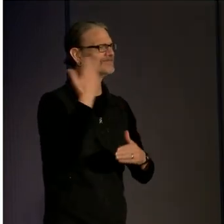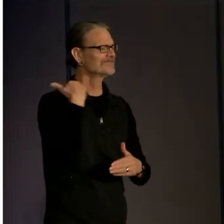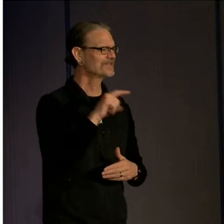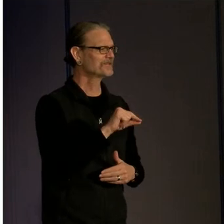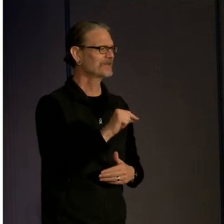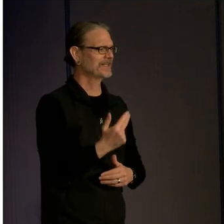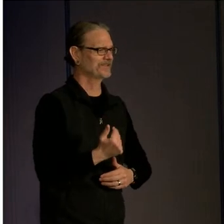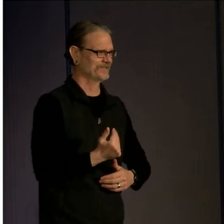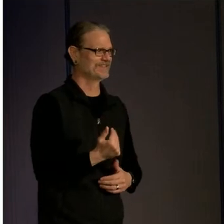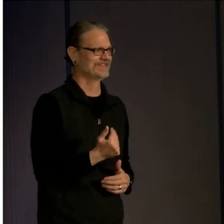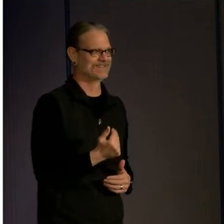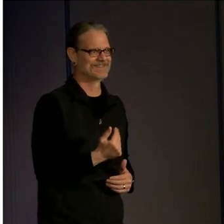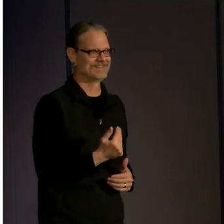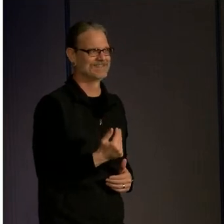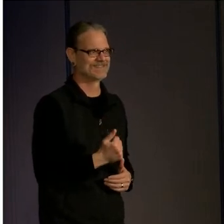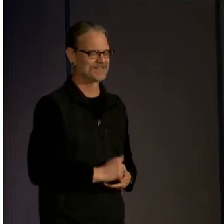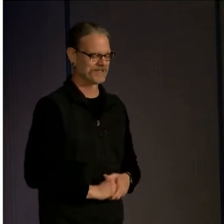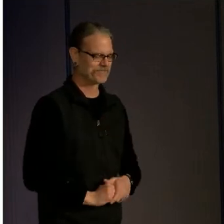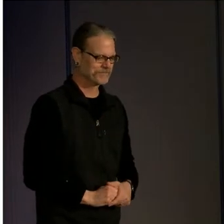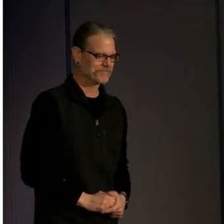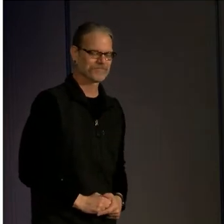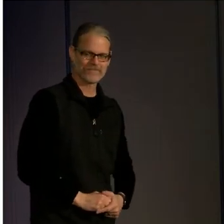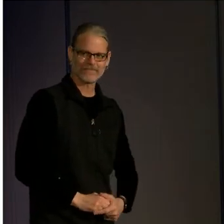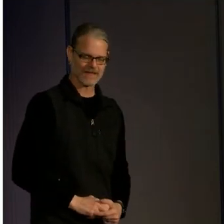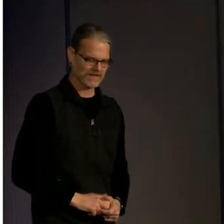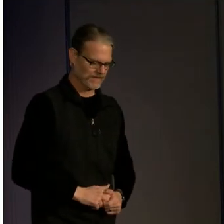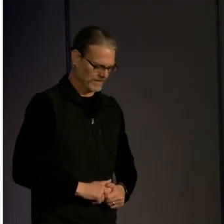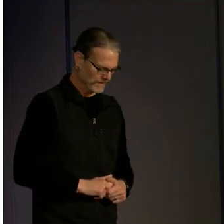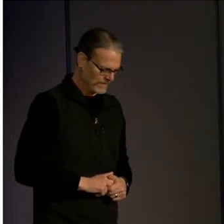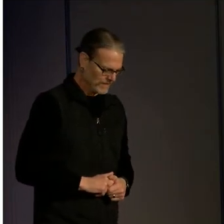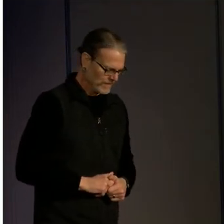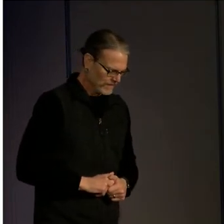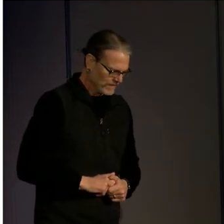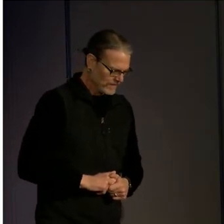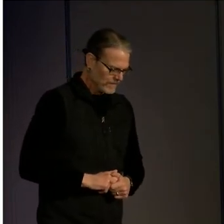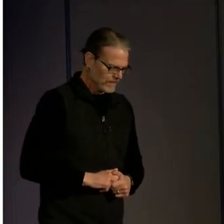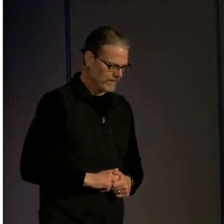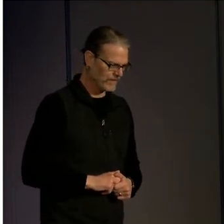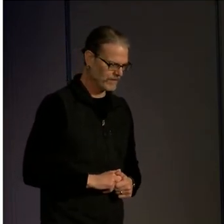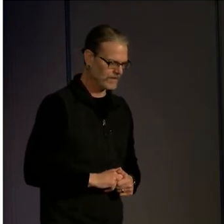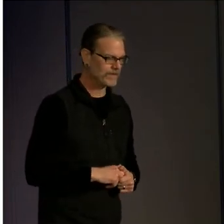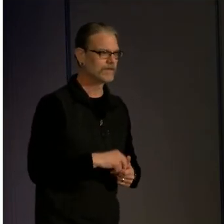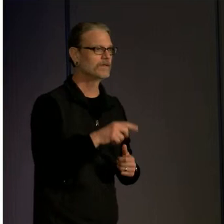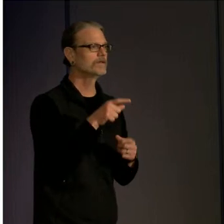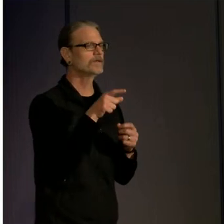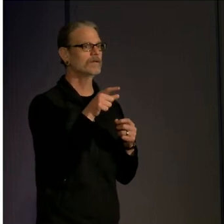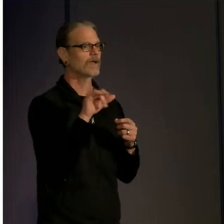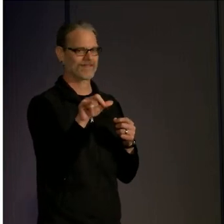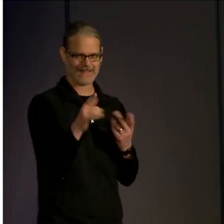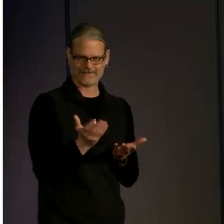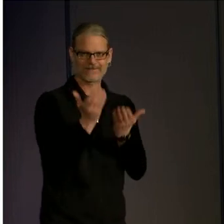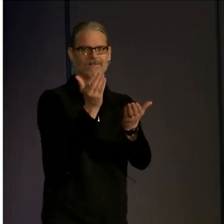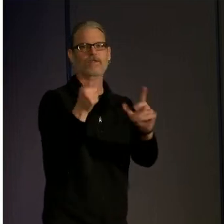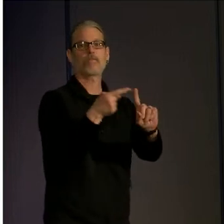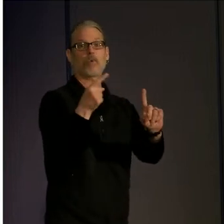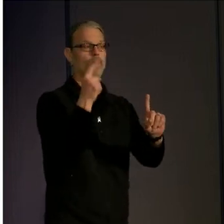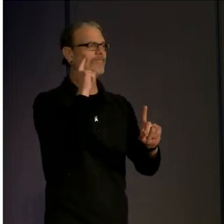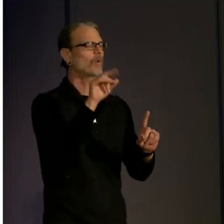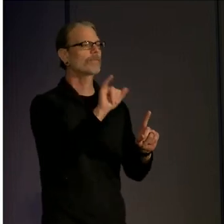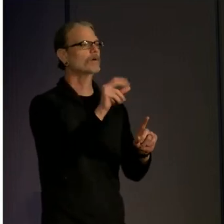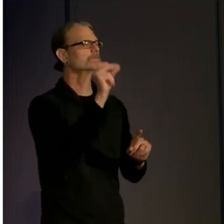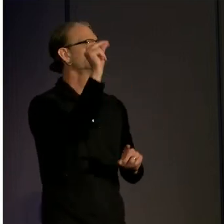2013. Wow. That's always the, and you bring up the point, which I'm gonna talk about also. It's these chance moments. So for